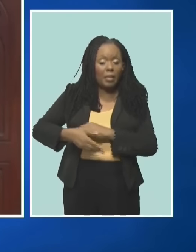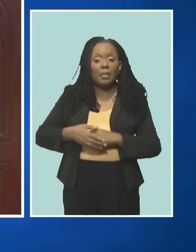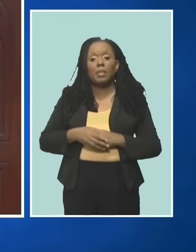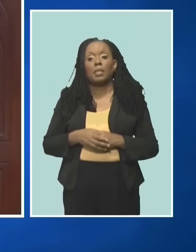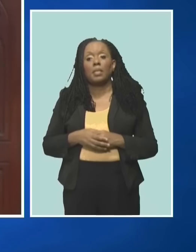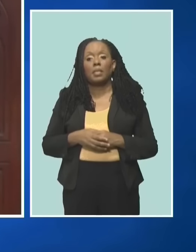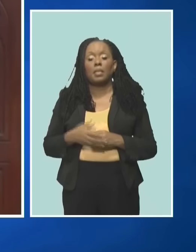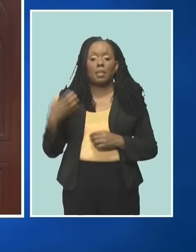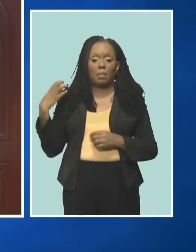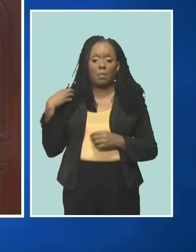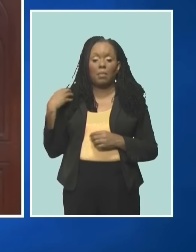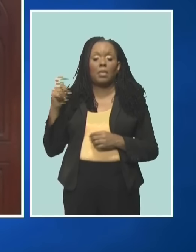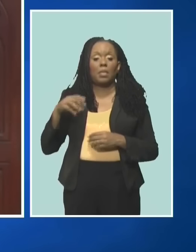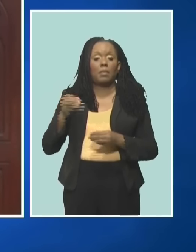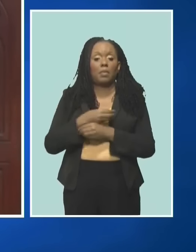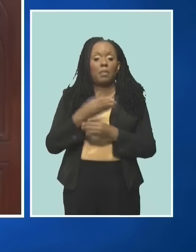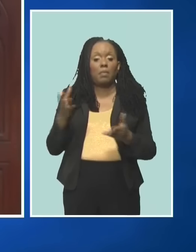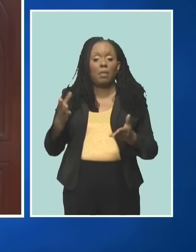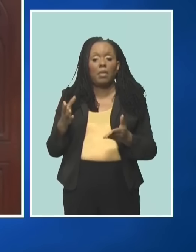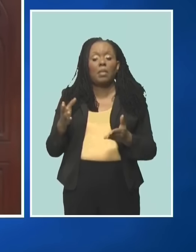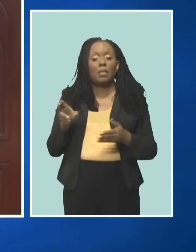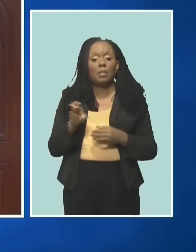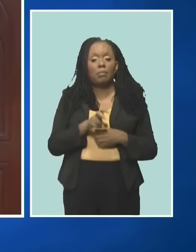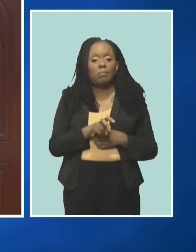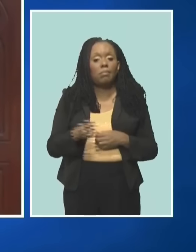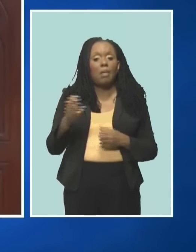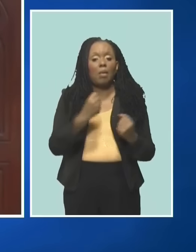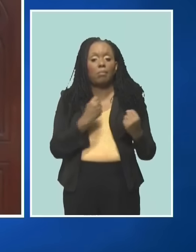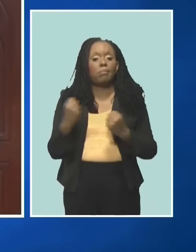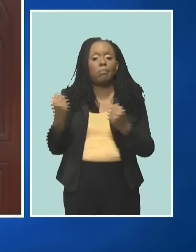employee transportation to his or her home.